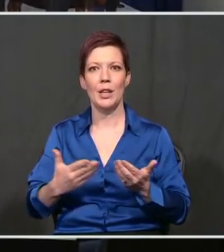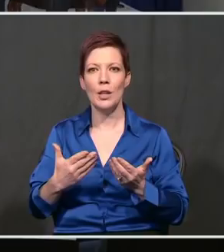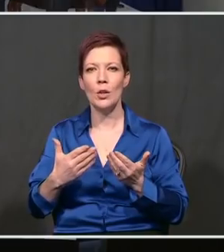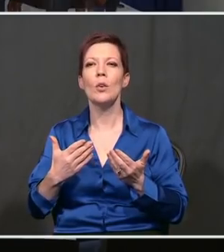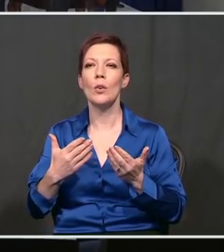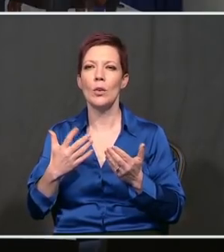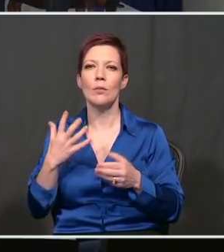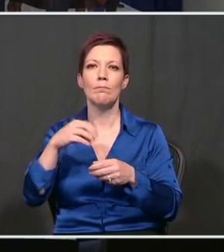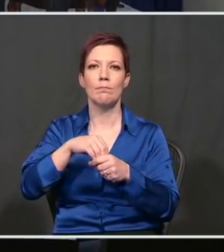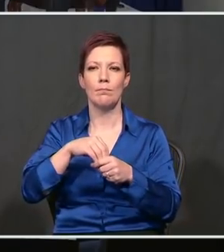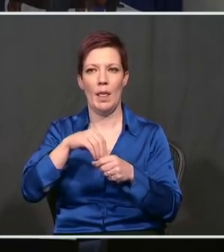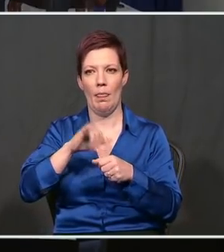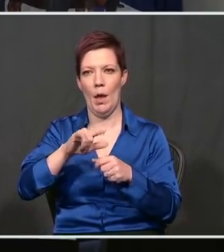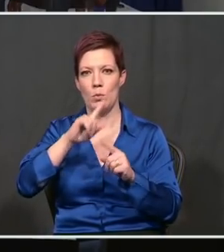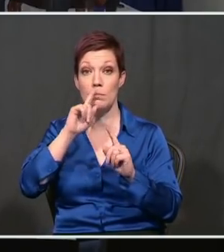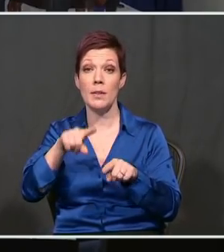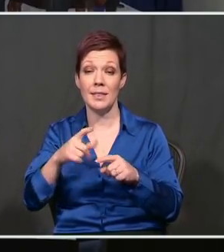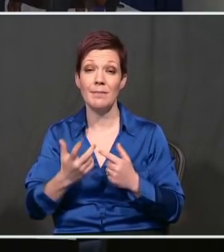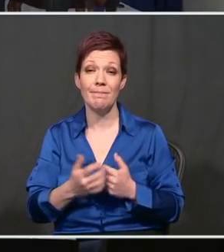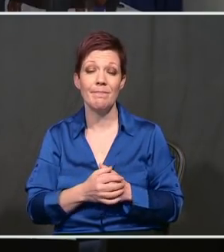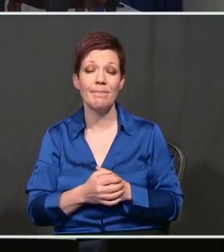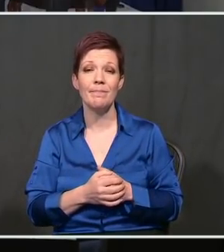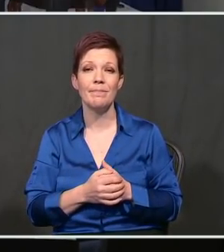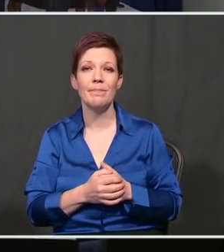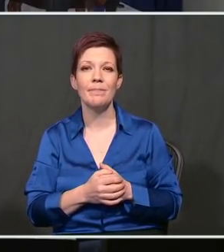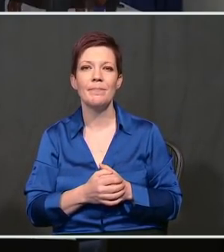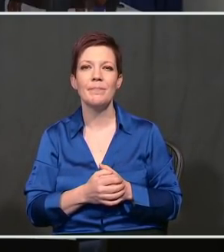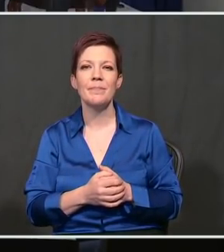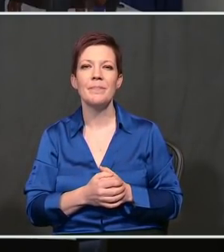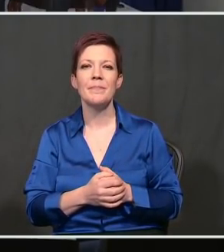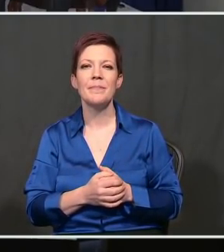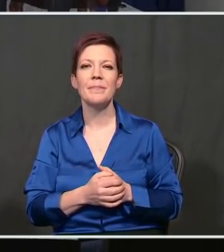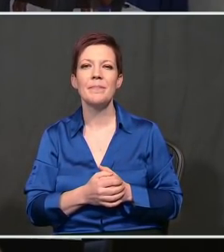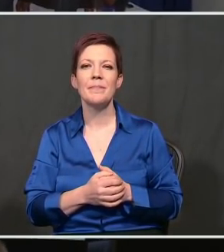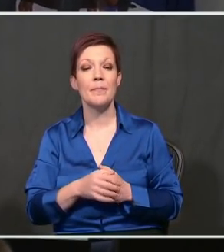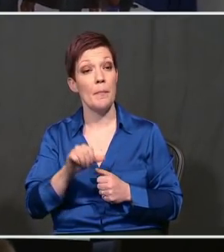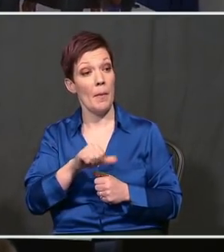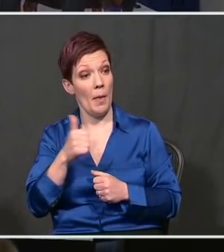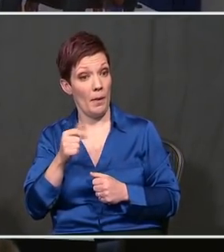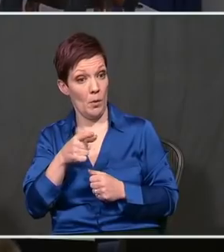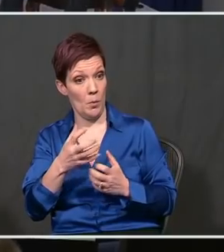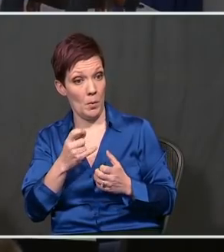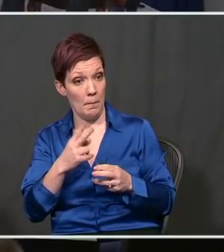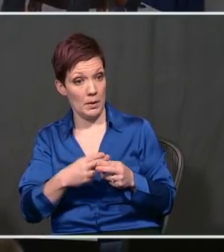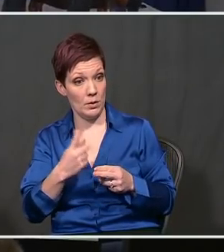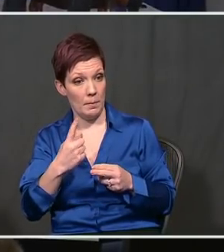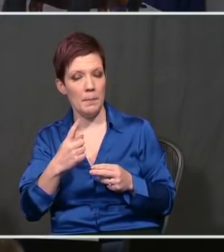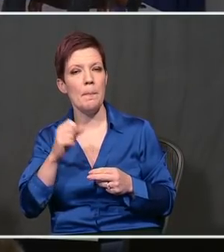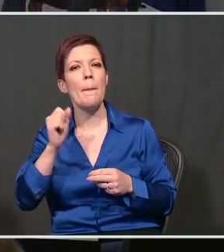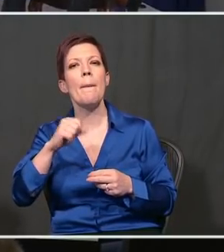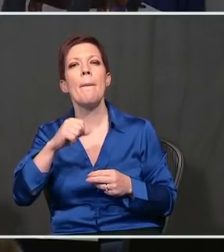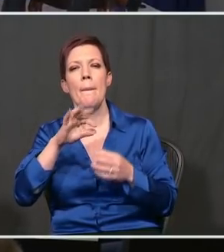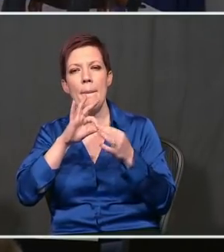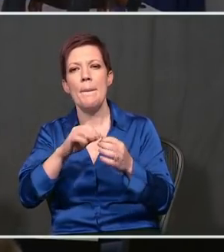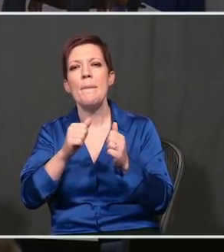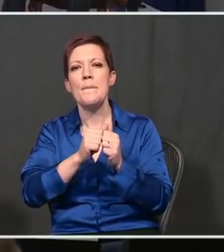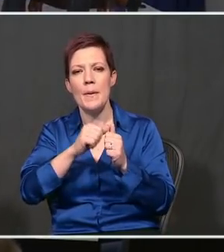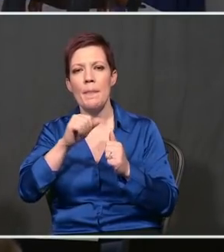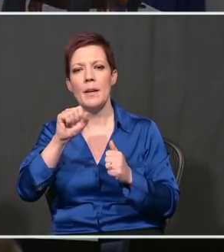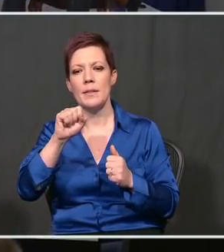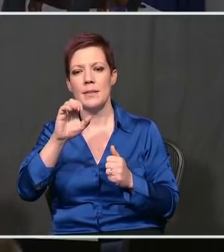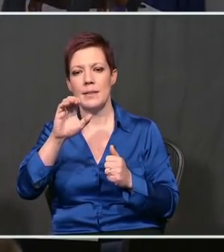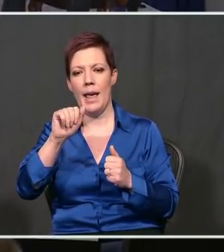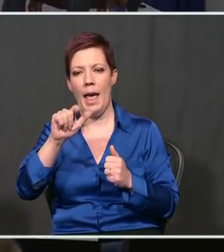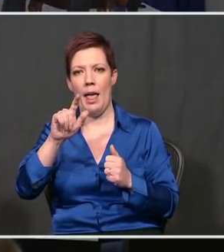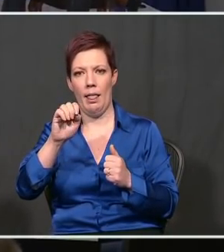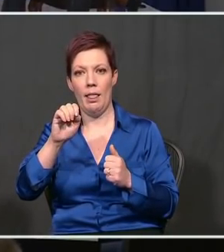this response. Fantastic. Art, you have something else, Dave? I'm just going to mention, in terms of scale, remember, this is a peak period for us, for both